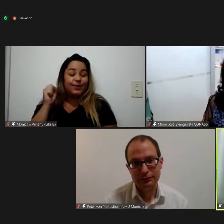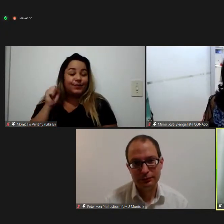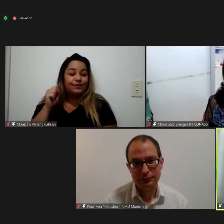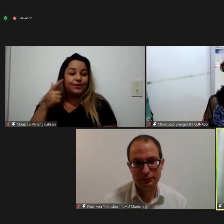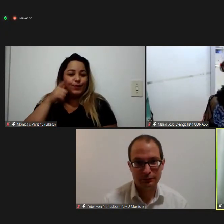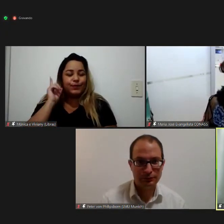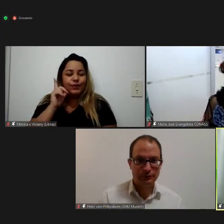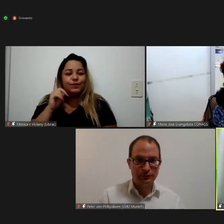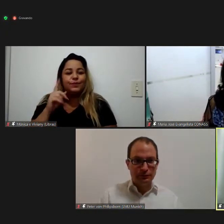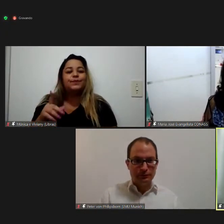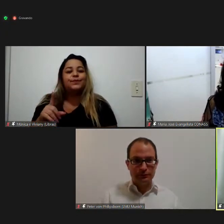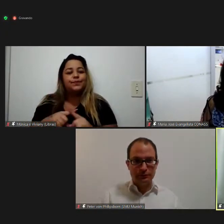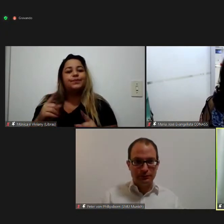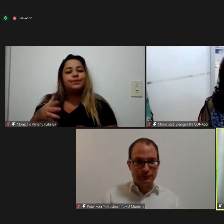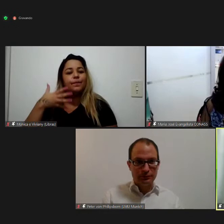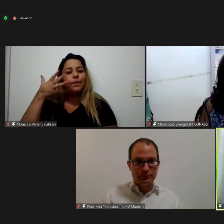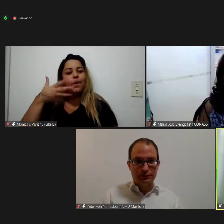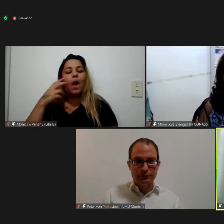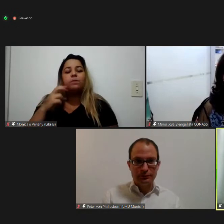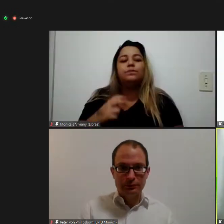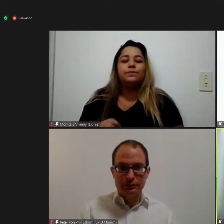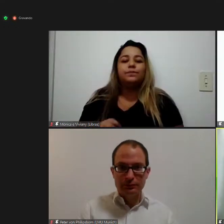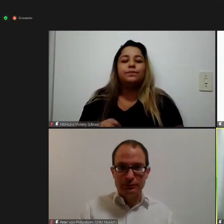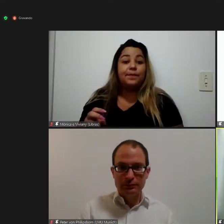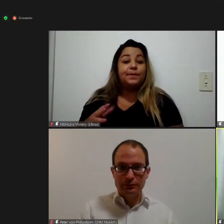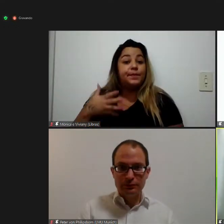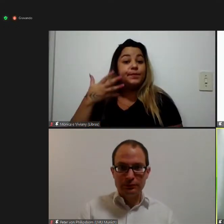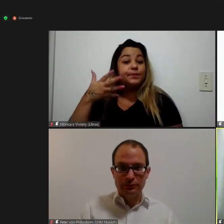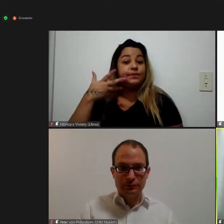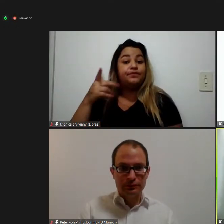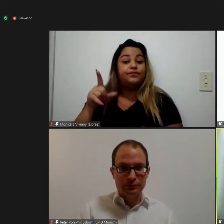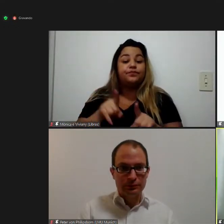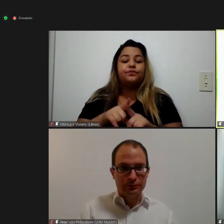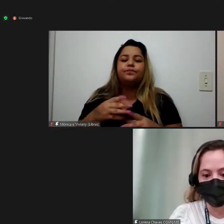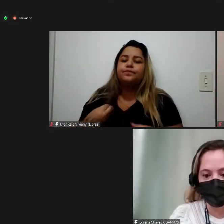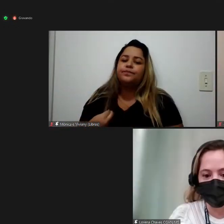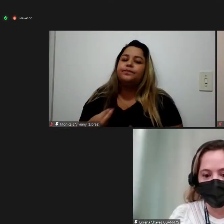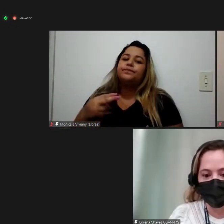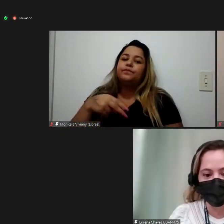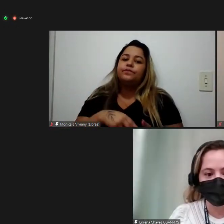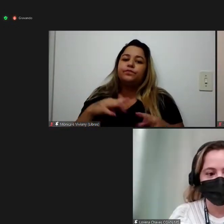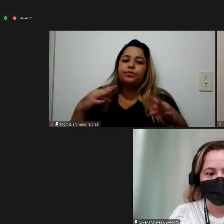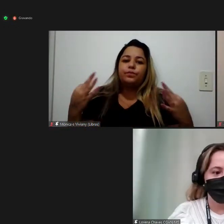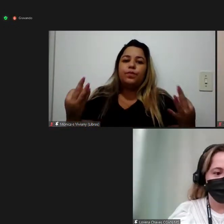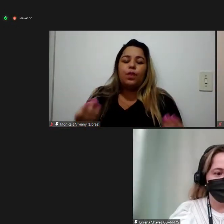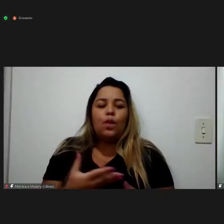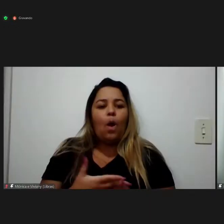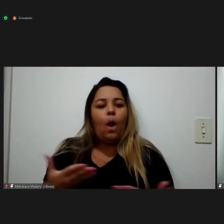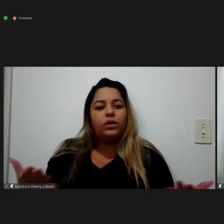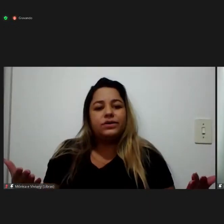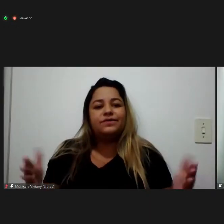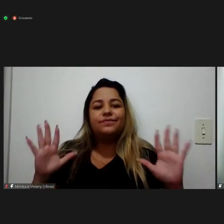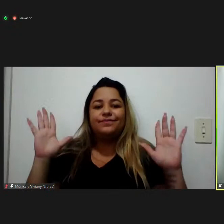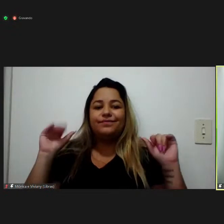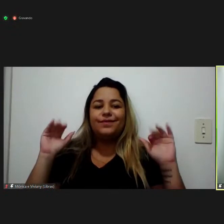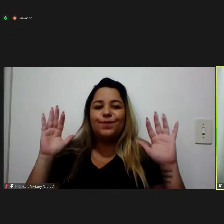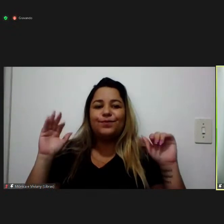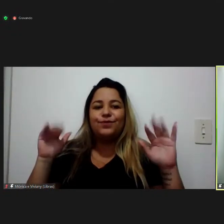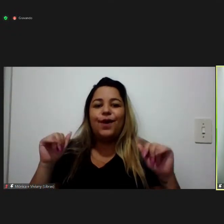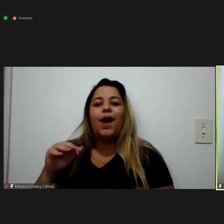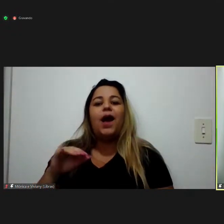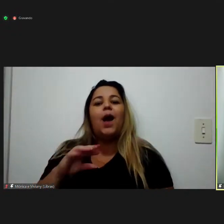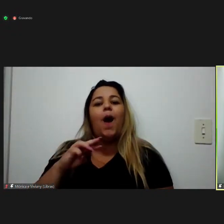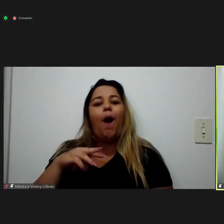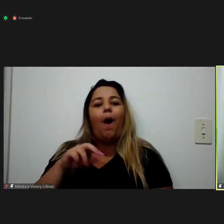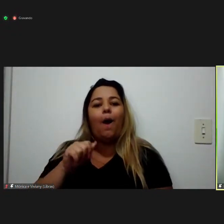Mas I agora didn't então hear a gente vai you, passar para a but próxima now mesa. we're going to Agradecer a move for the todos, next todas table. aqui. Thank you very much, everyone. Tchau, Cristiane, Maria José,